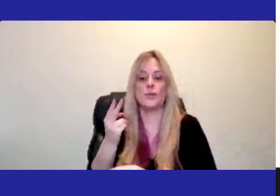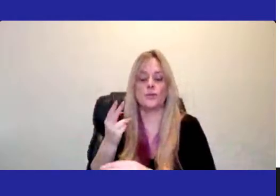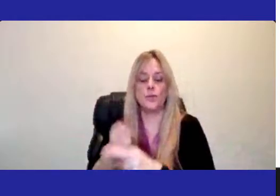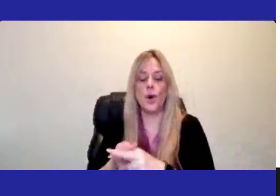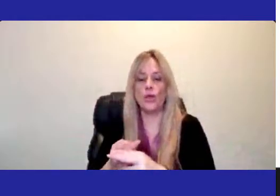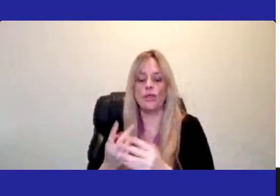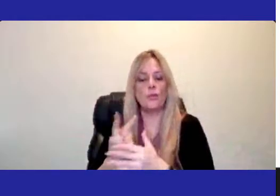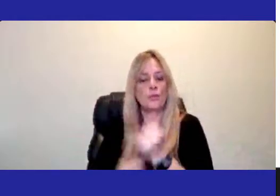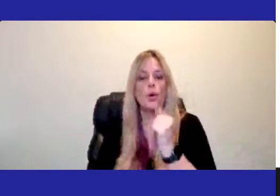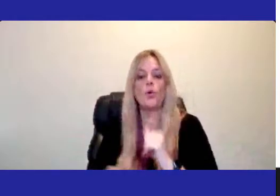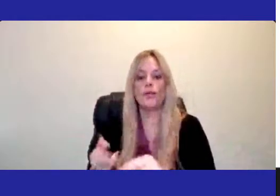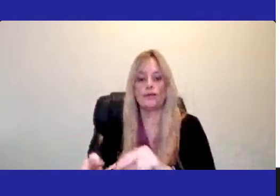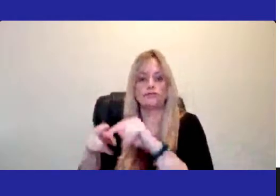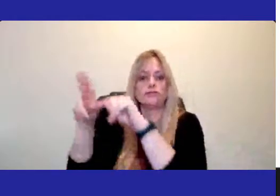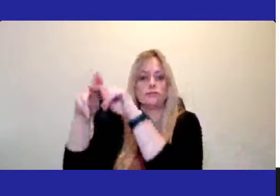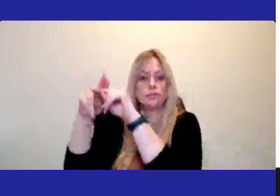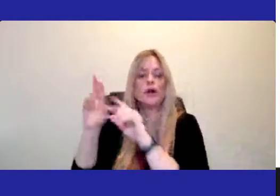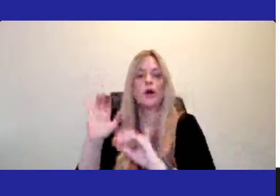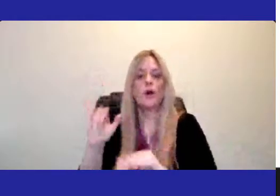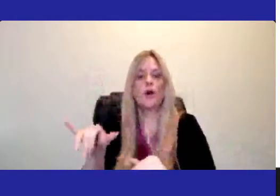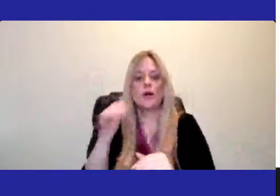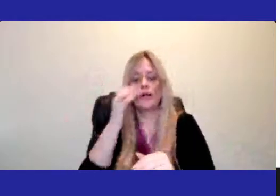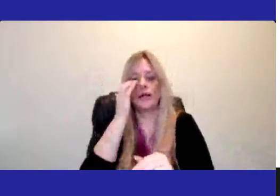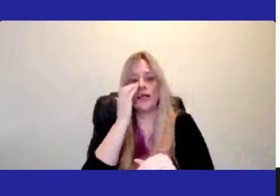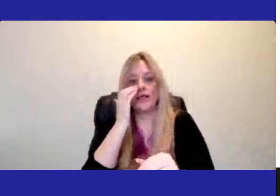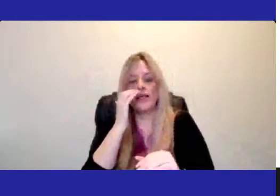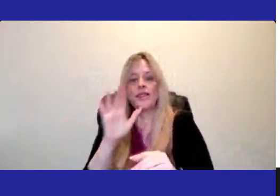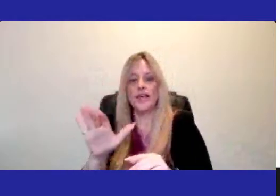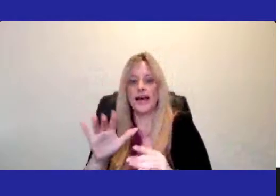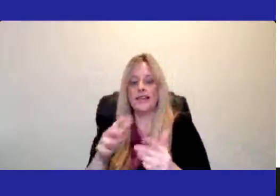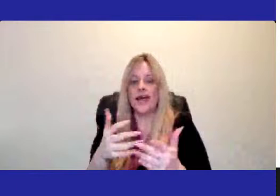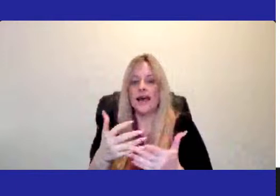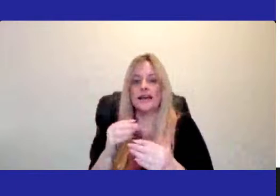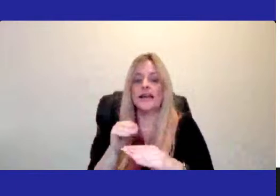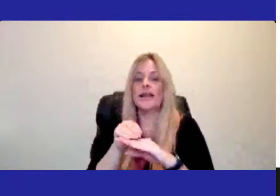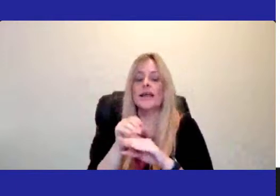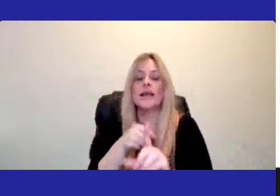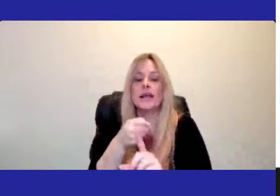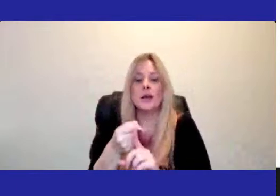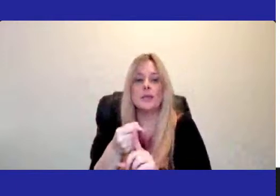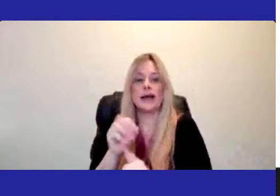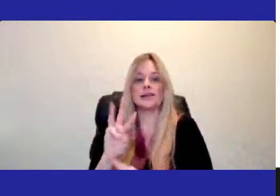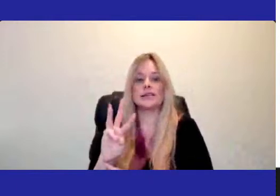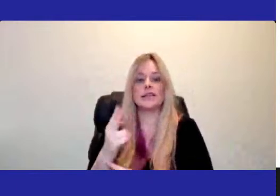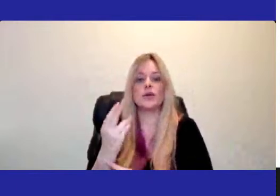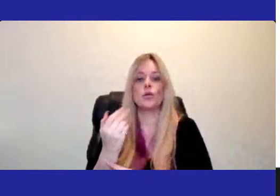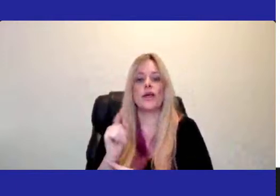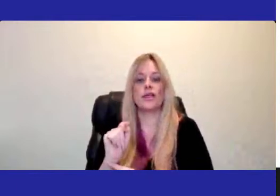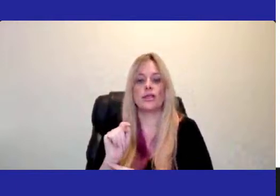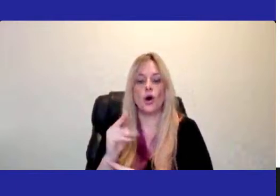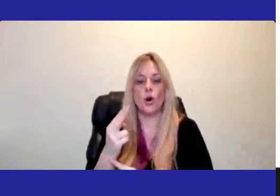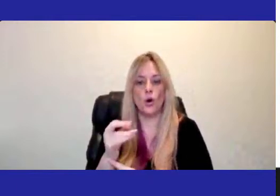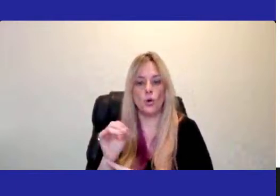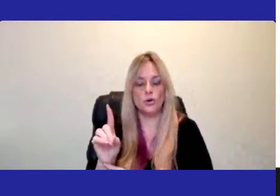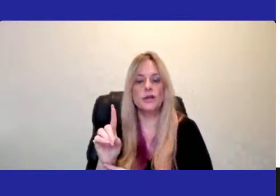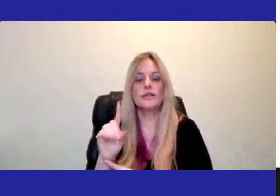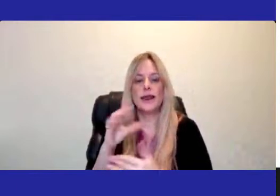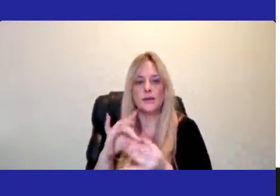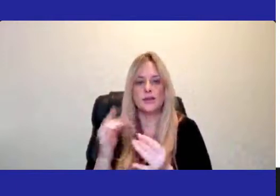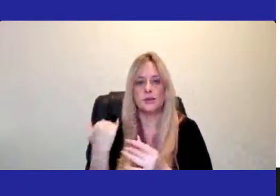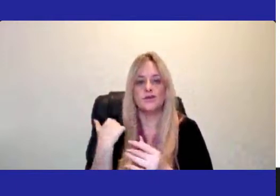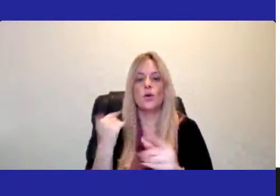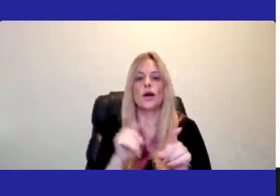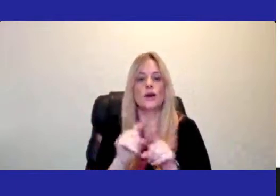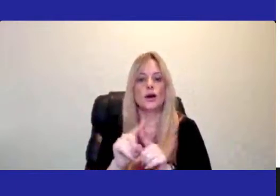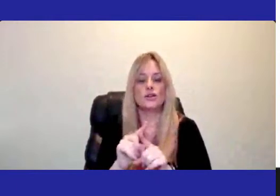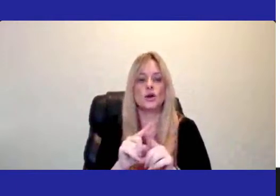translates into the HARP withhold that I mentioned earlier on, as well as both the system and the plan's performance with